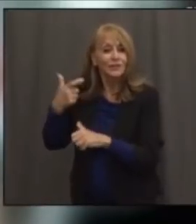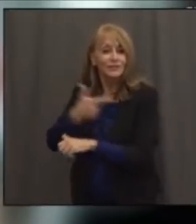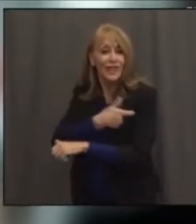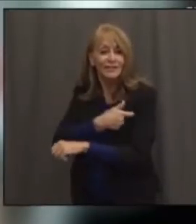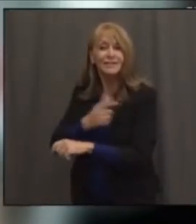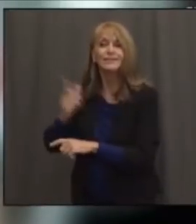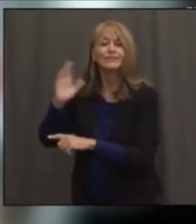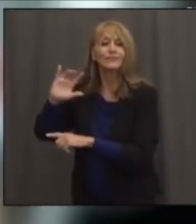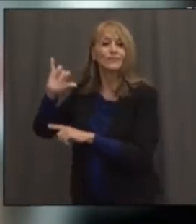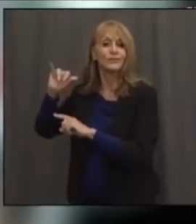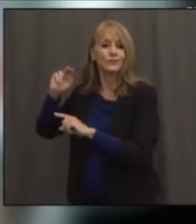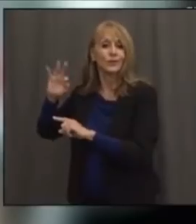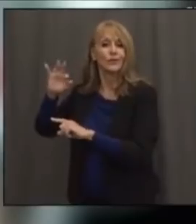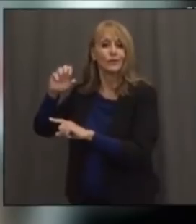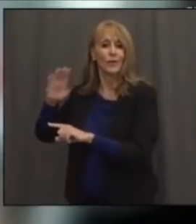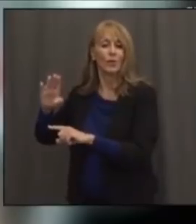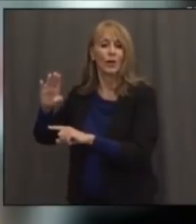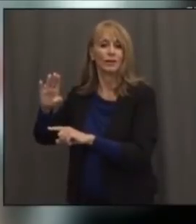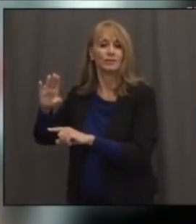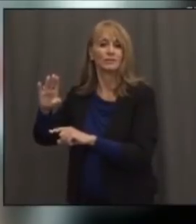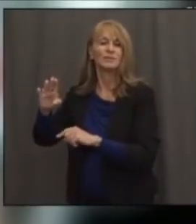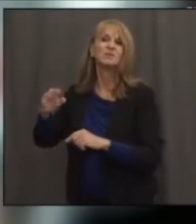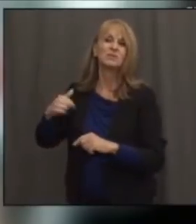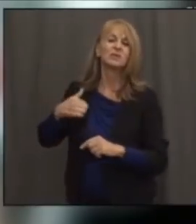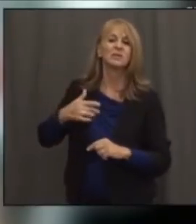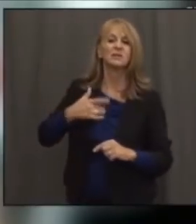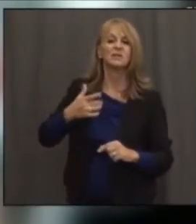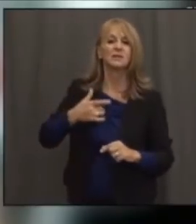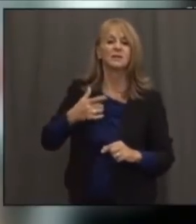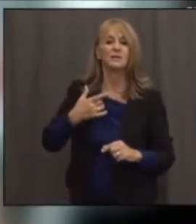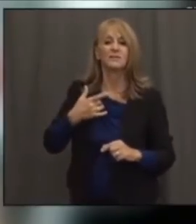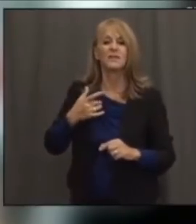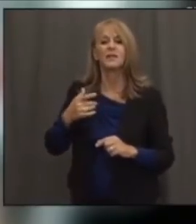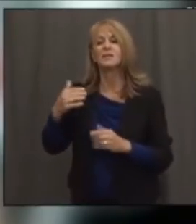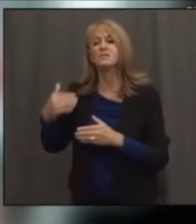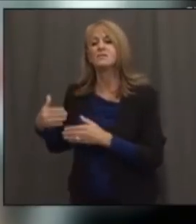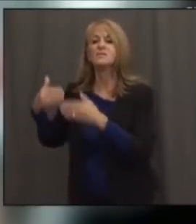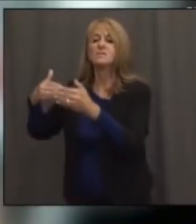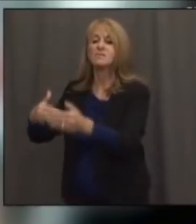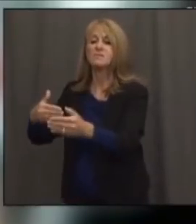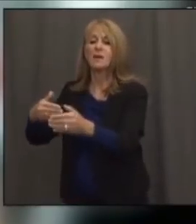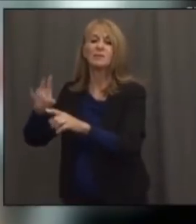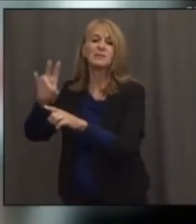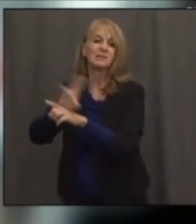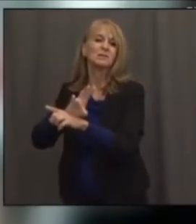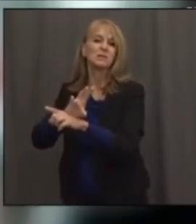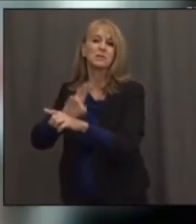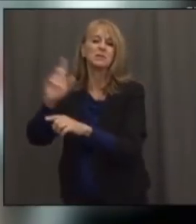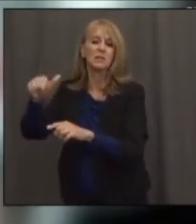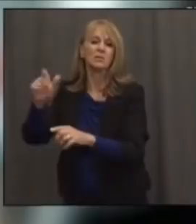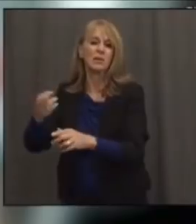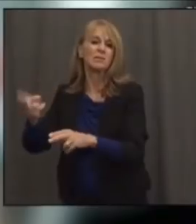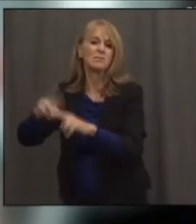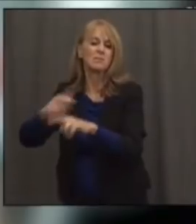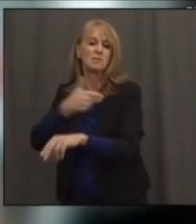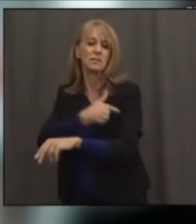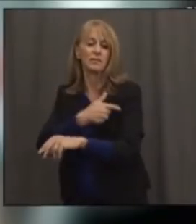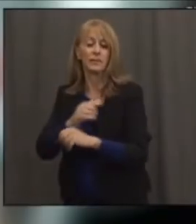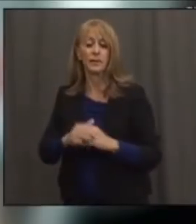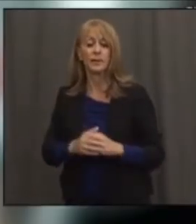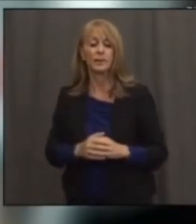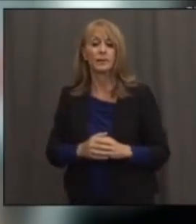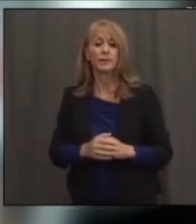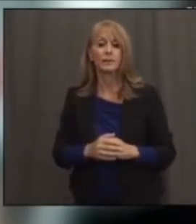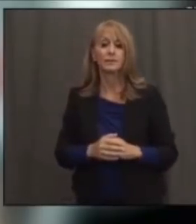see a situation where you have a recommendation around giving boosters to that population. Final point I'll make on this is that, when we're talking